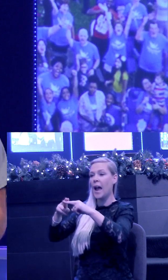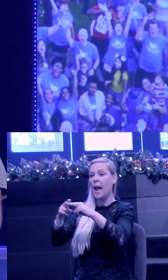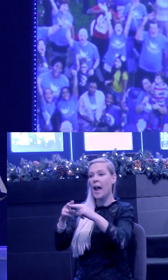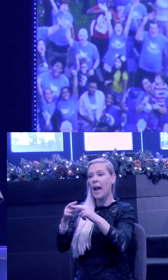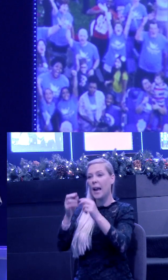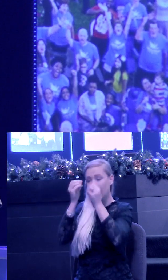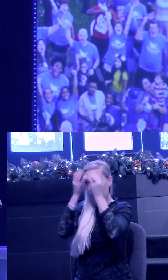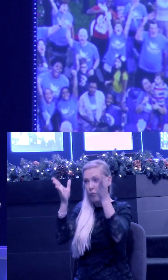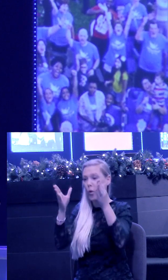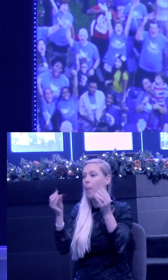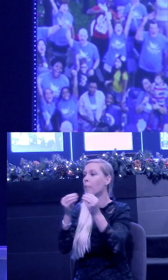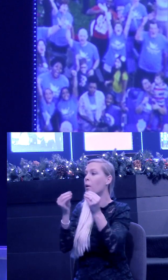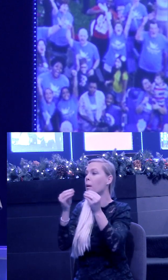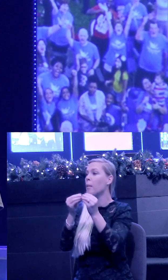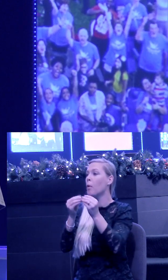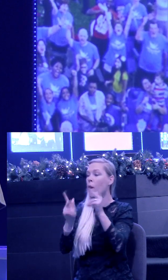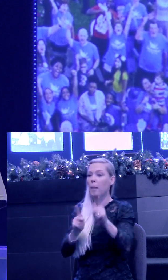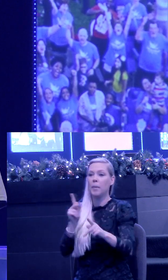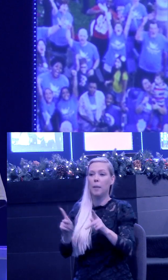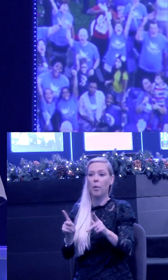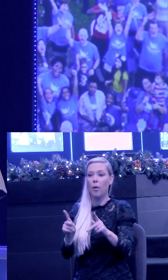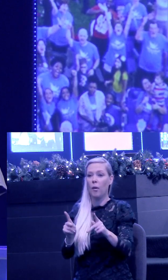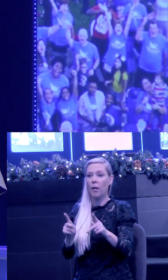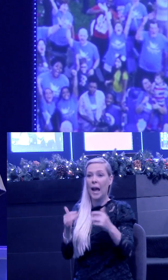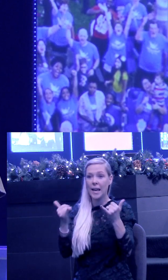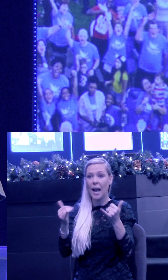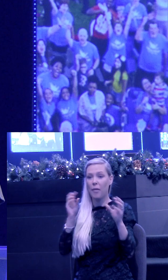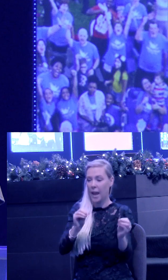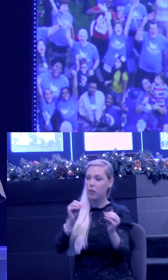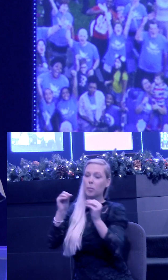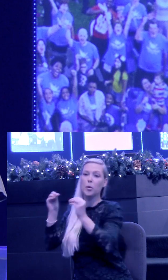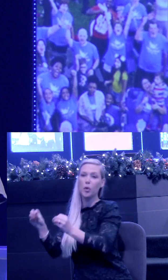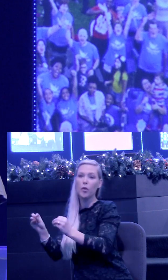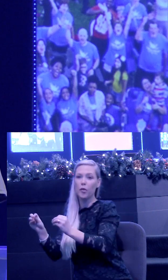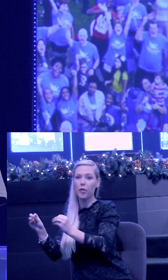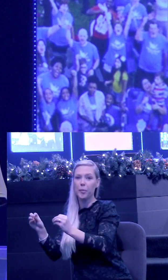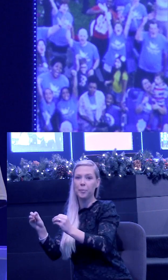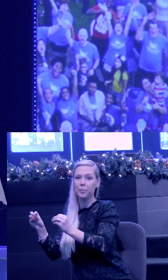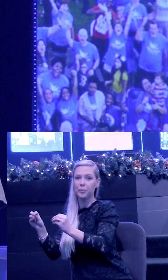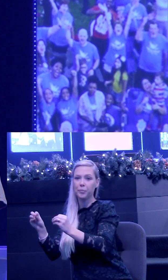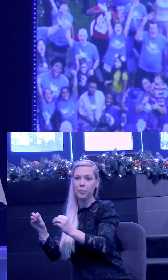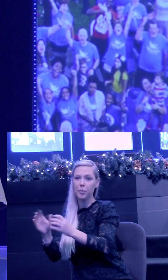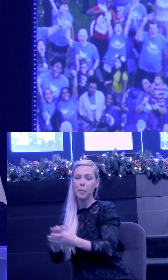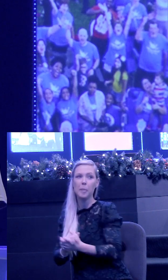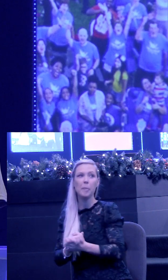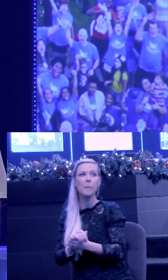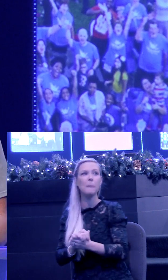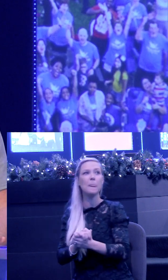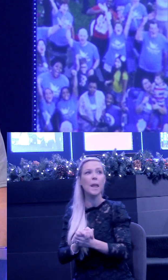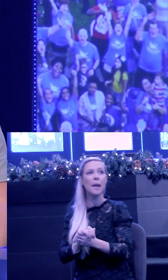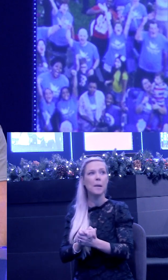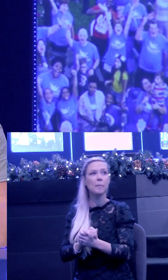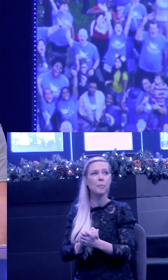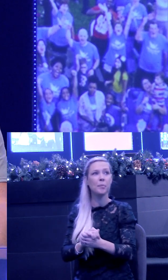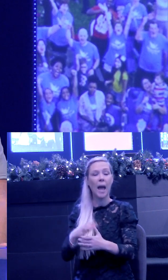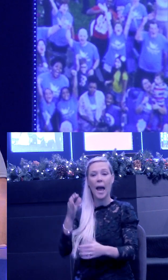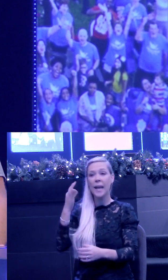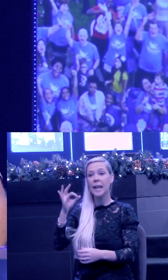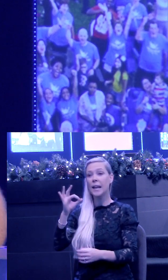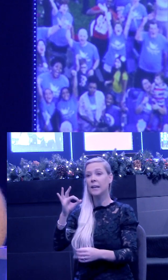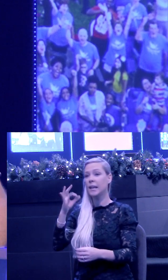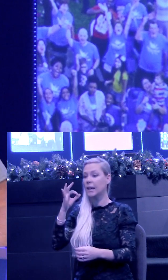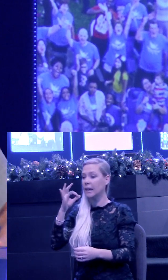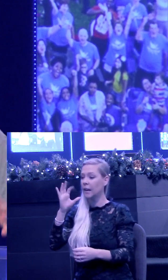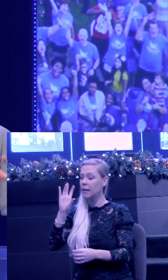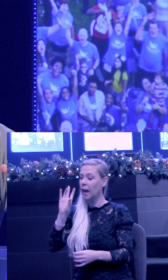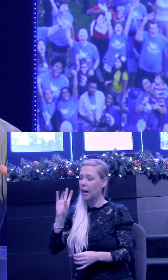people, had to relocate. So David Chapman led community in its first relocation. And so in